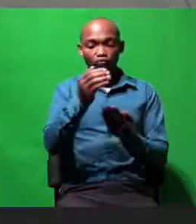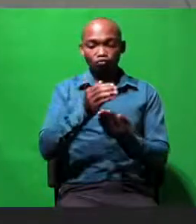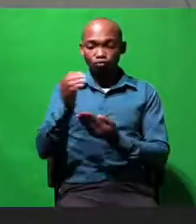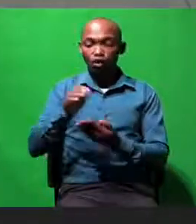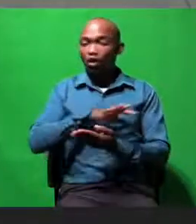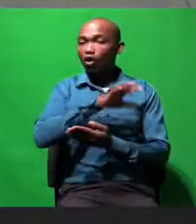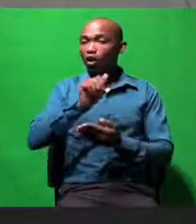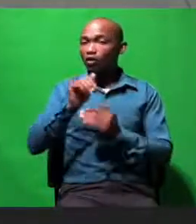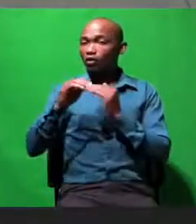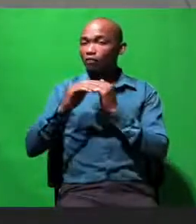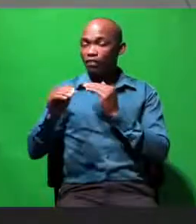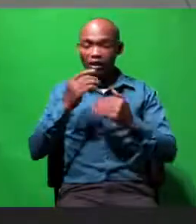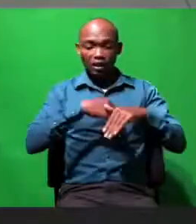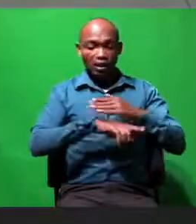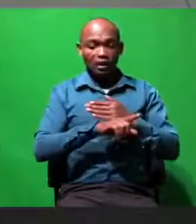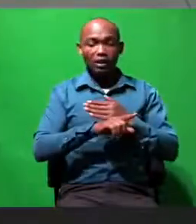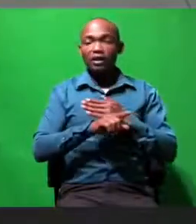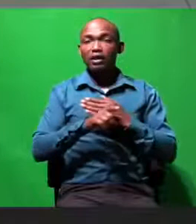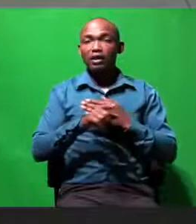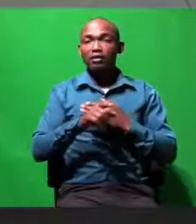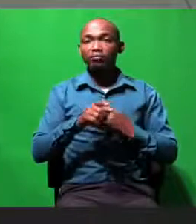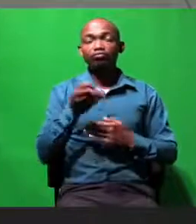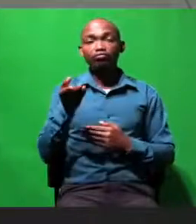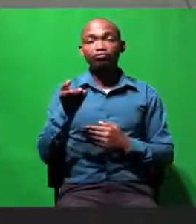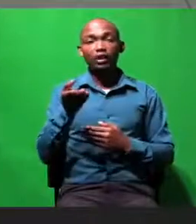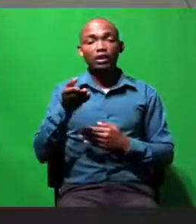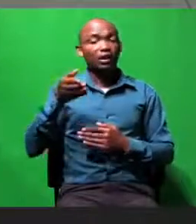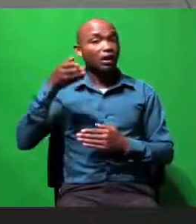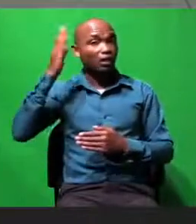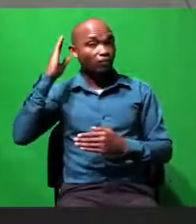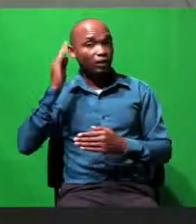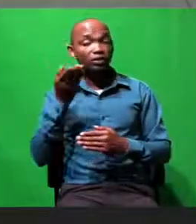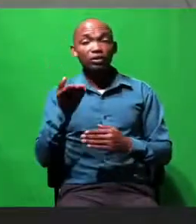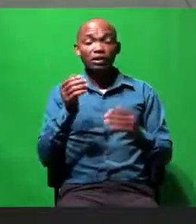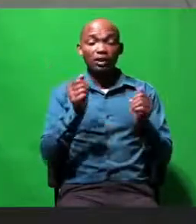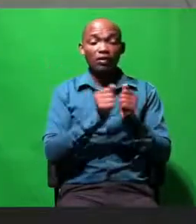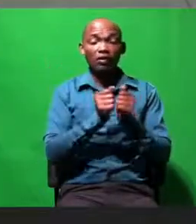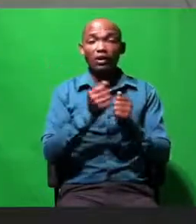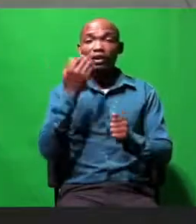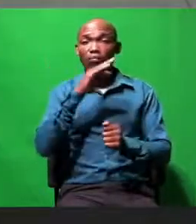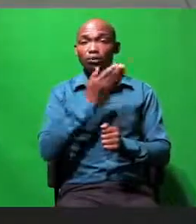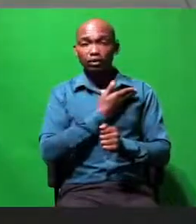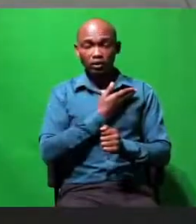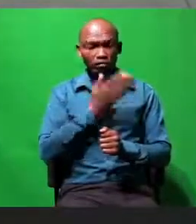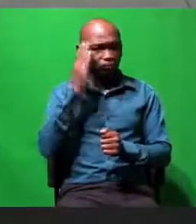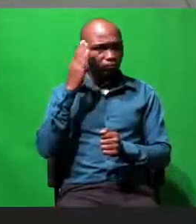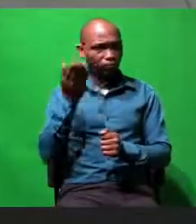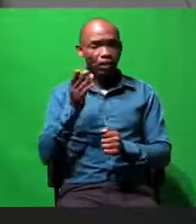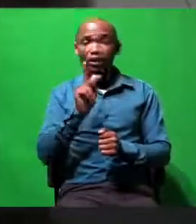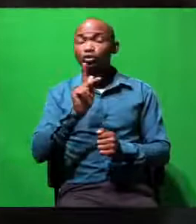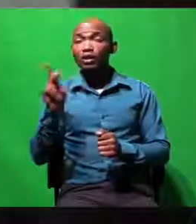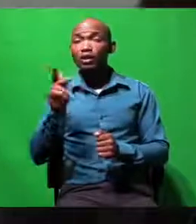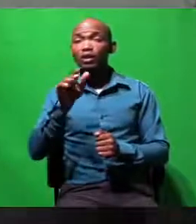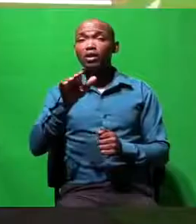nation. All affairs of the nation comprises under this organ. This is very important organ in the country. So